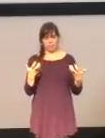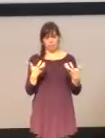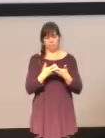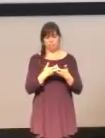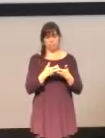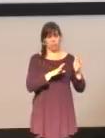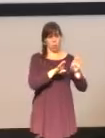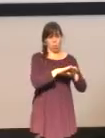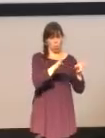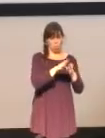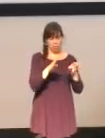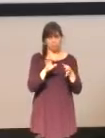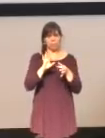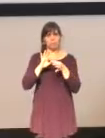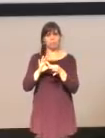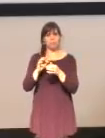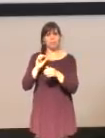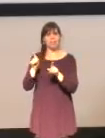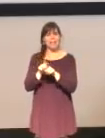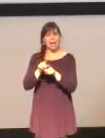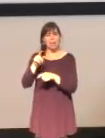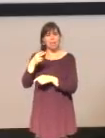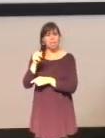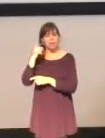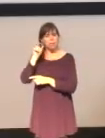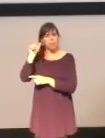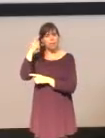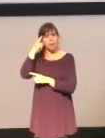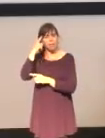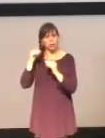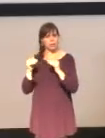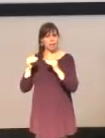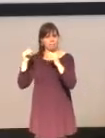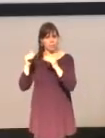with the phases that have been set by the executive orders coming out of the governor's office.